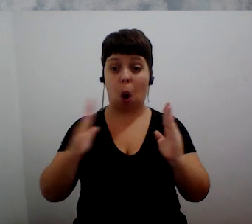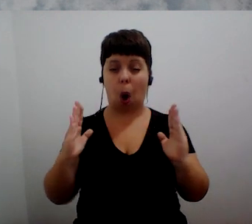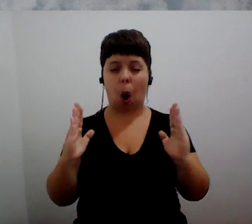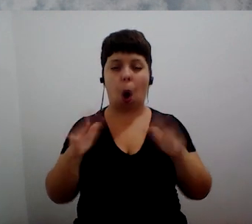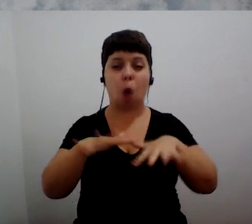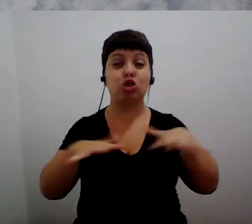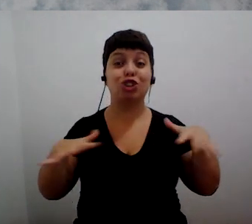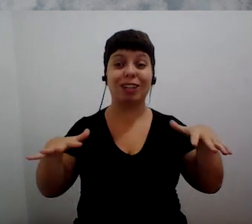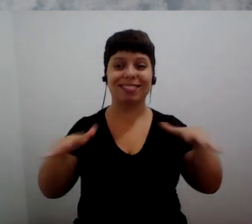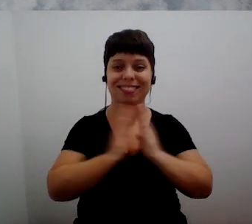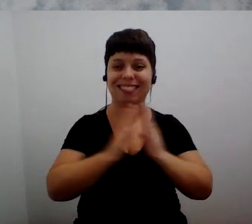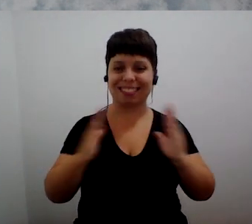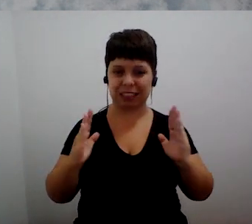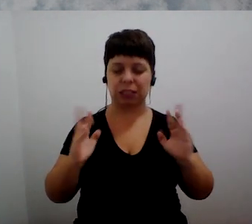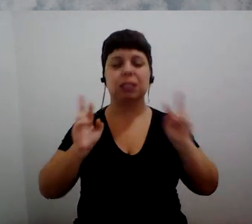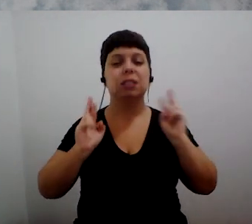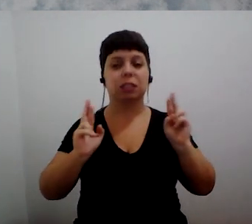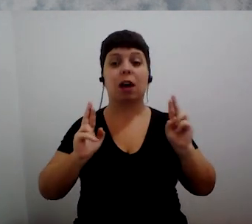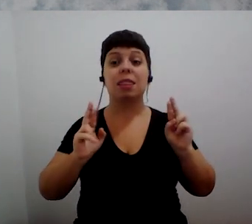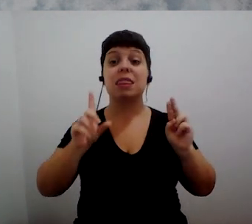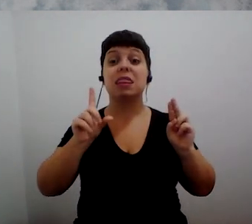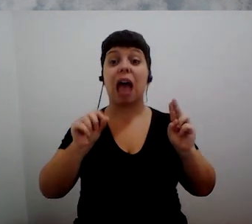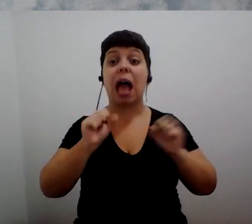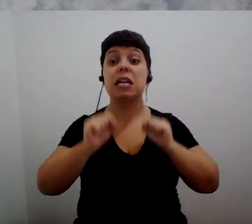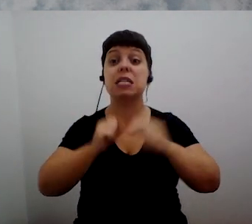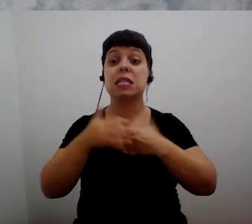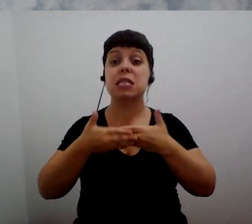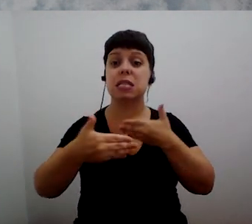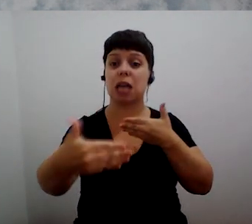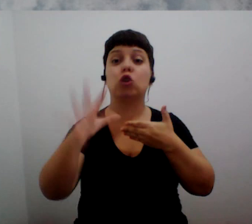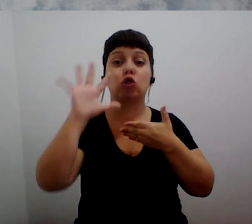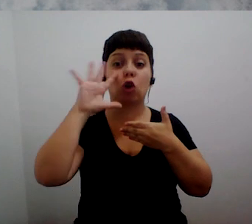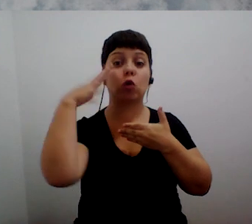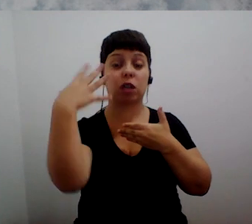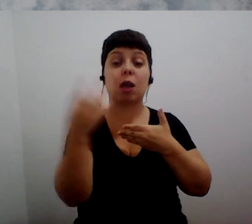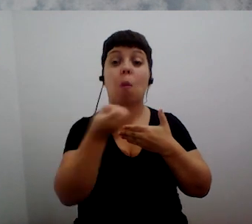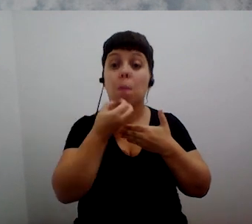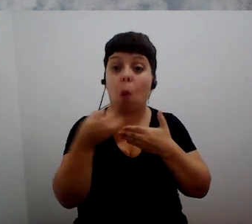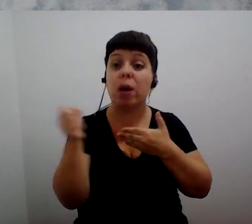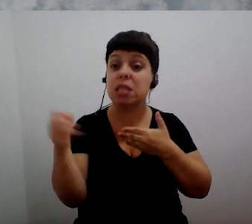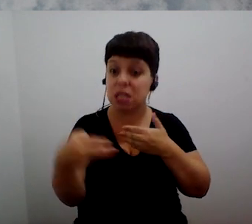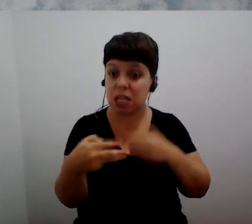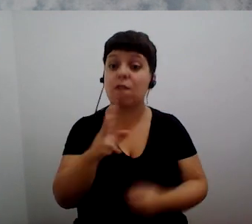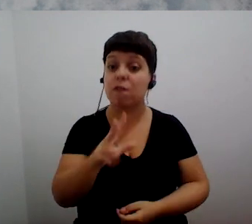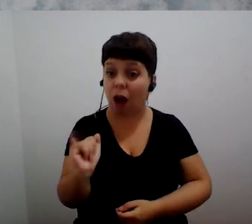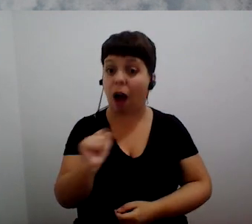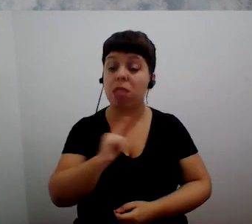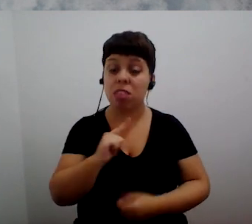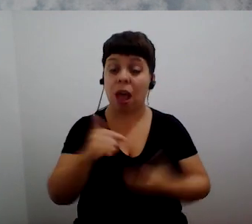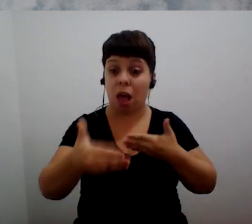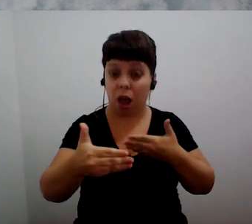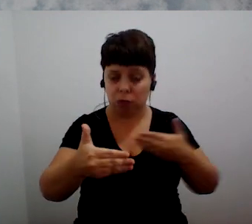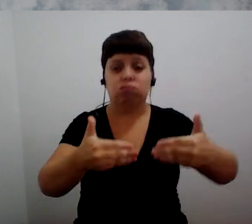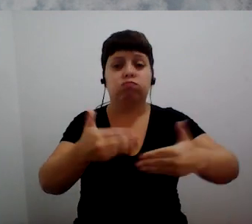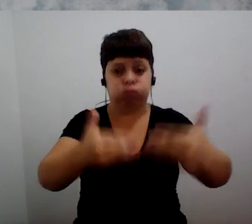And in 10 years, we're gonna have good solutions in place and that we'll be able to build on. And as Miguel said, maybe in